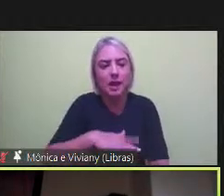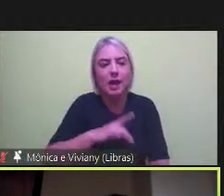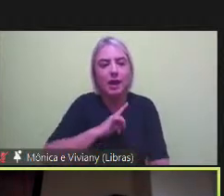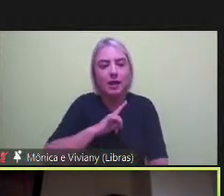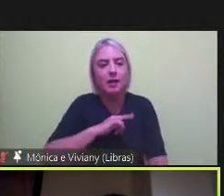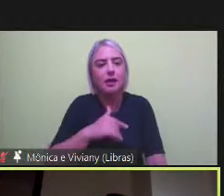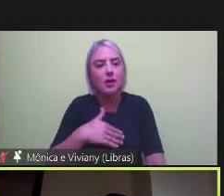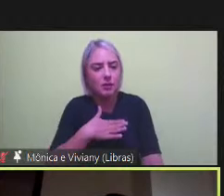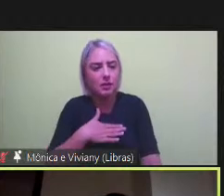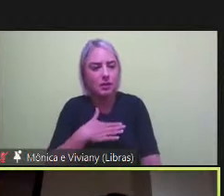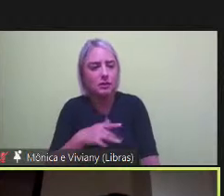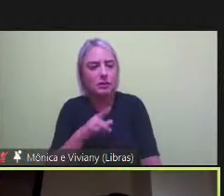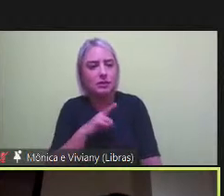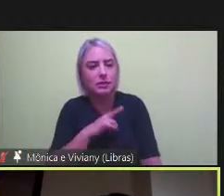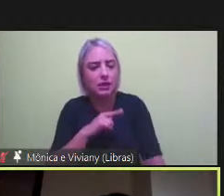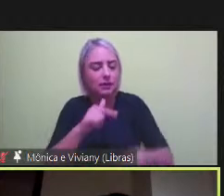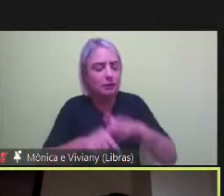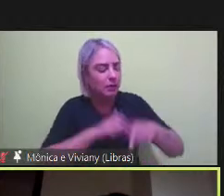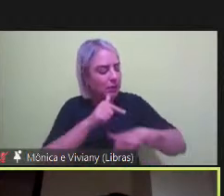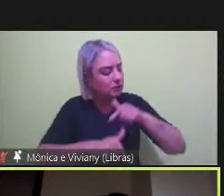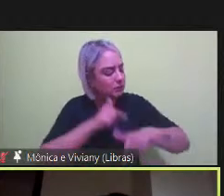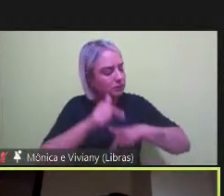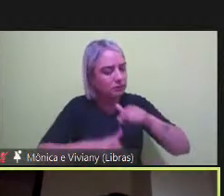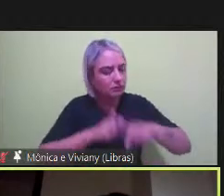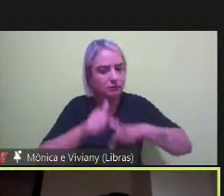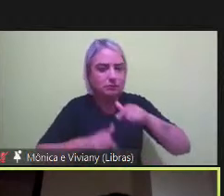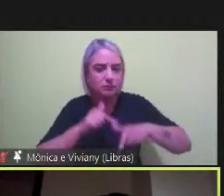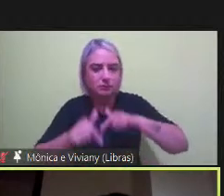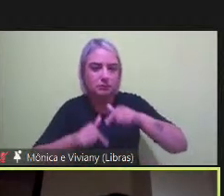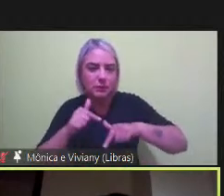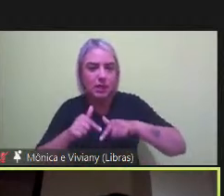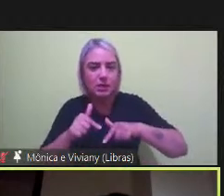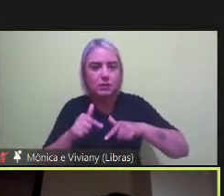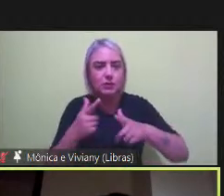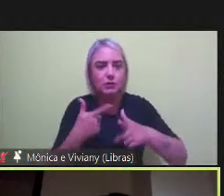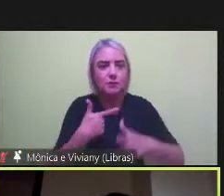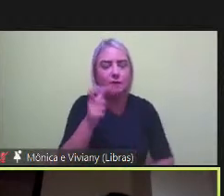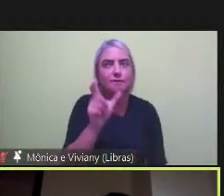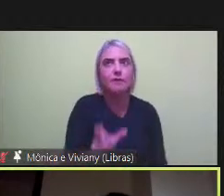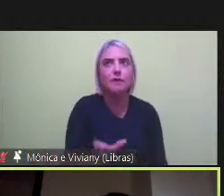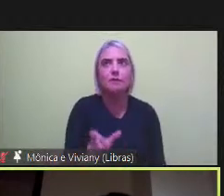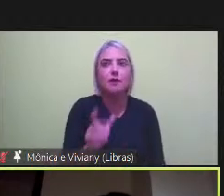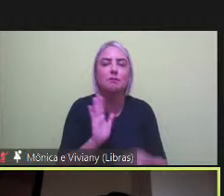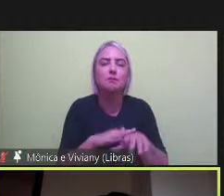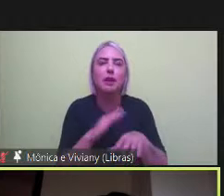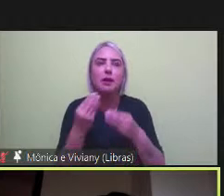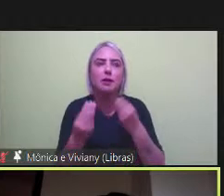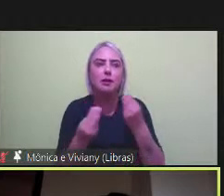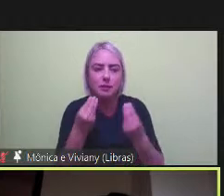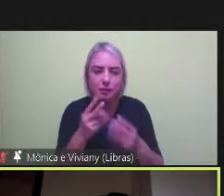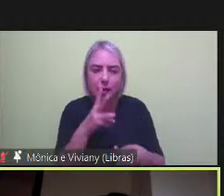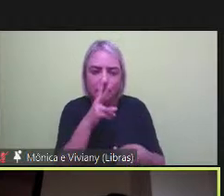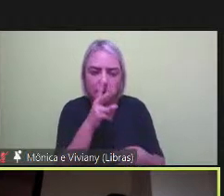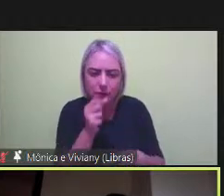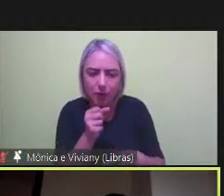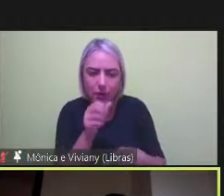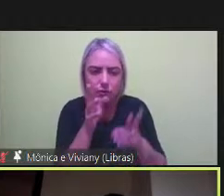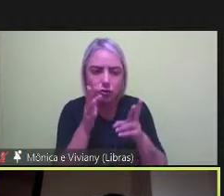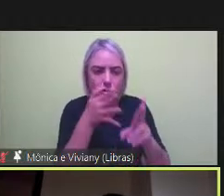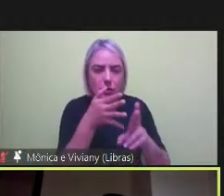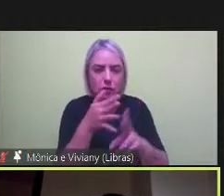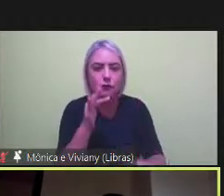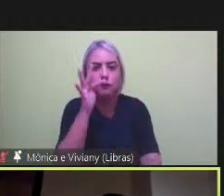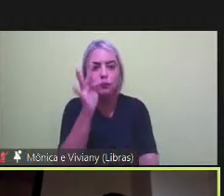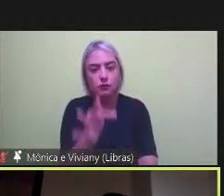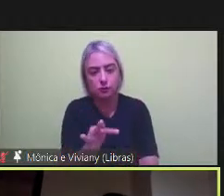the areas that we would like to work on in a more intense way in